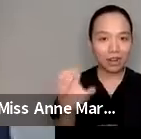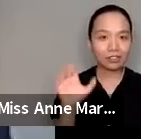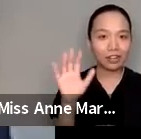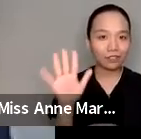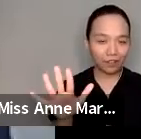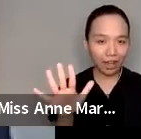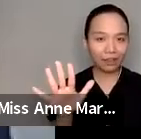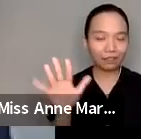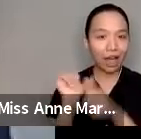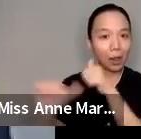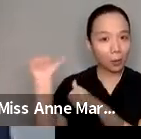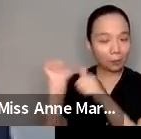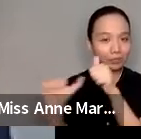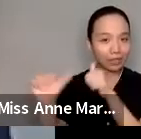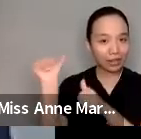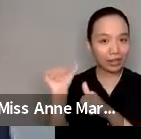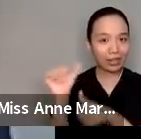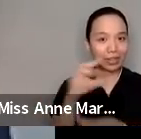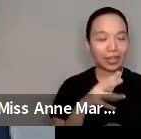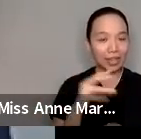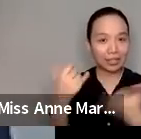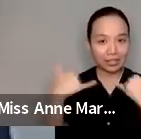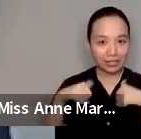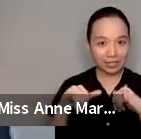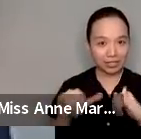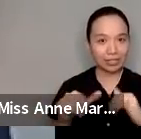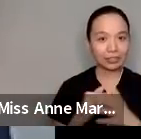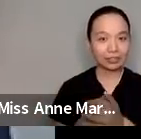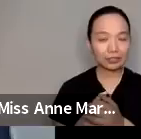505 alumni and still about